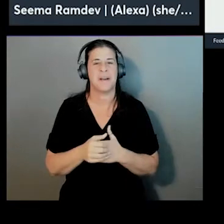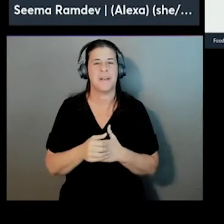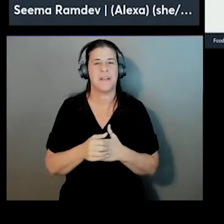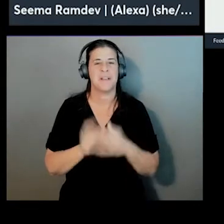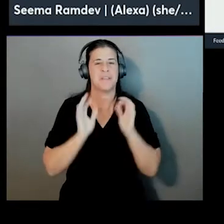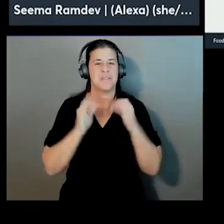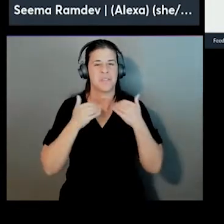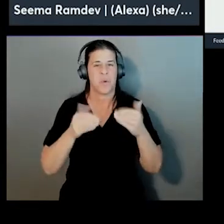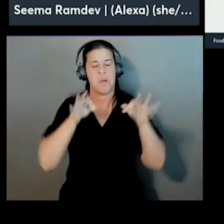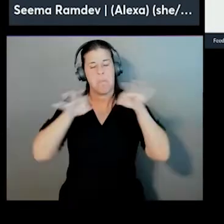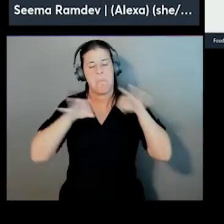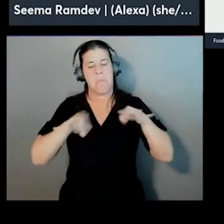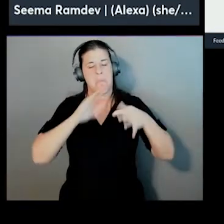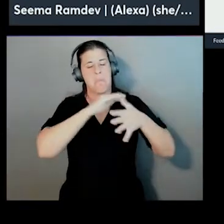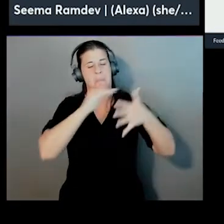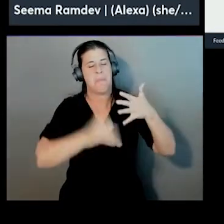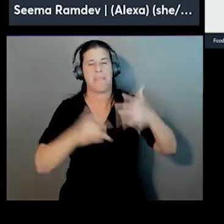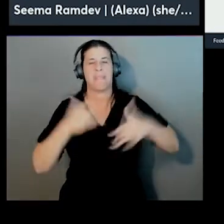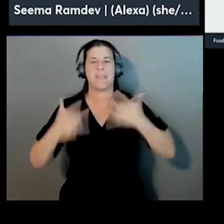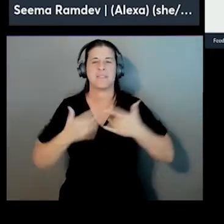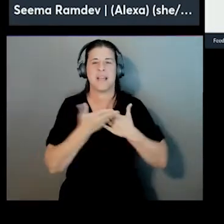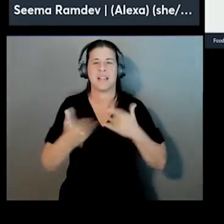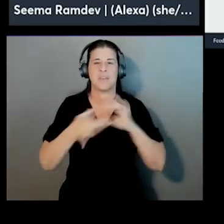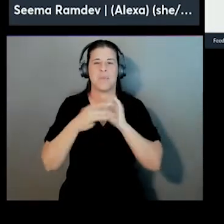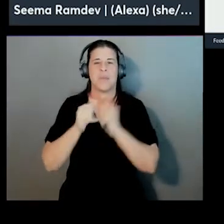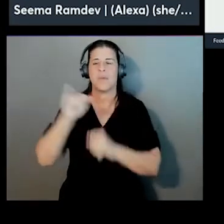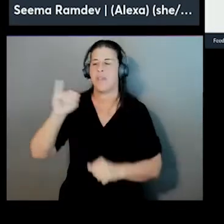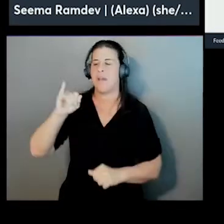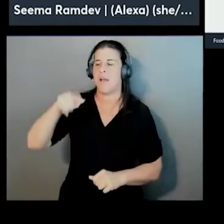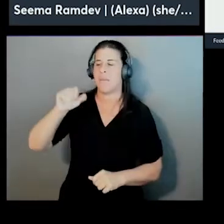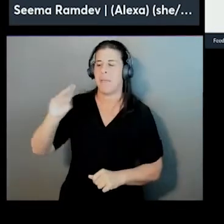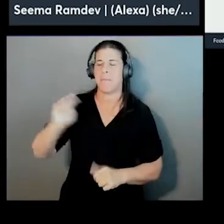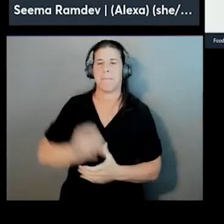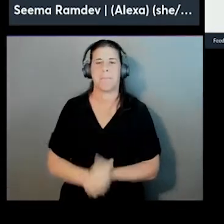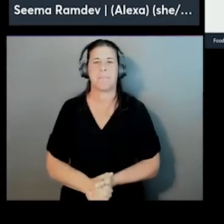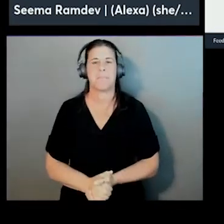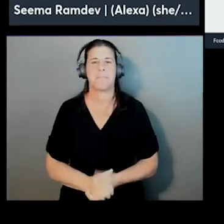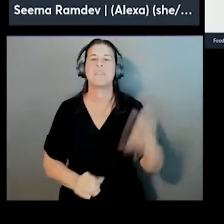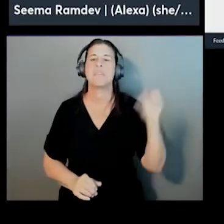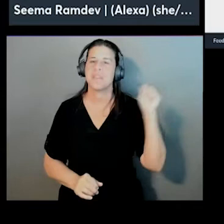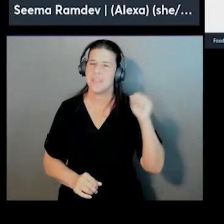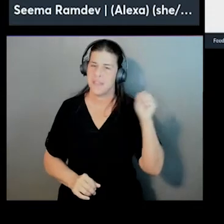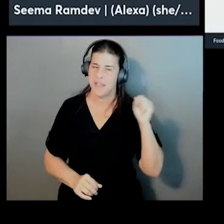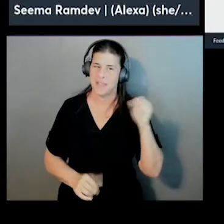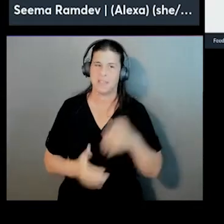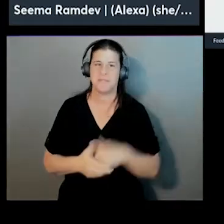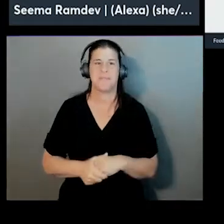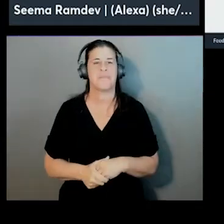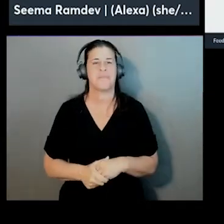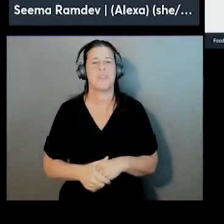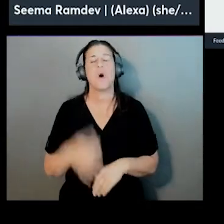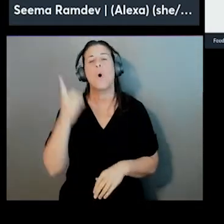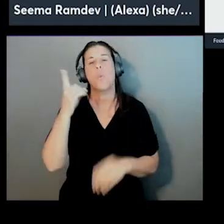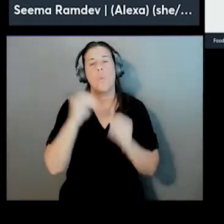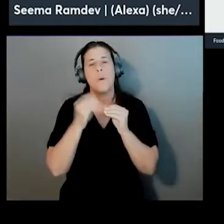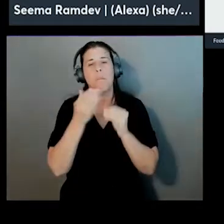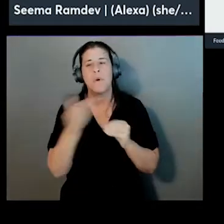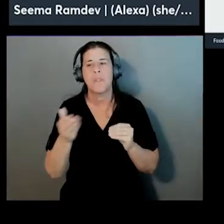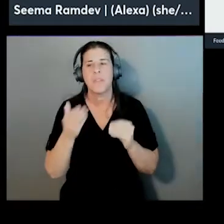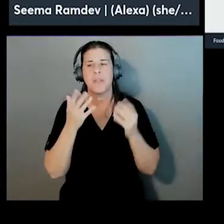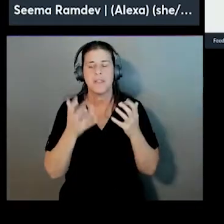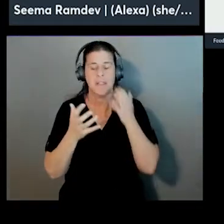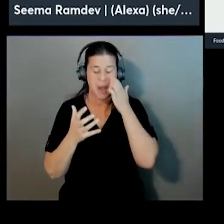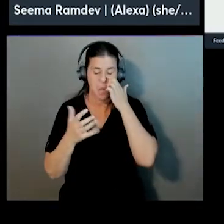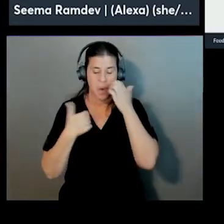us through all the exciting things about IPAM. Yes. So there's one more thing that I want to mention about